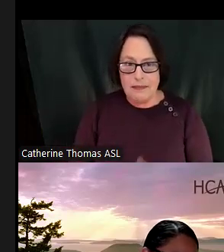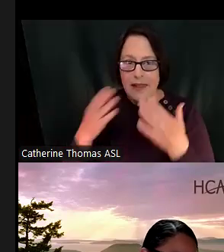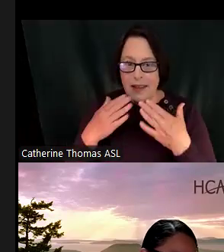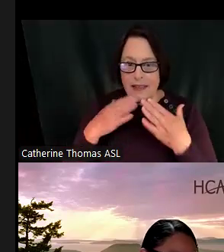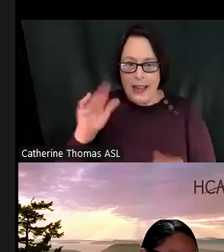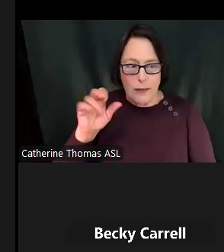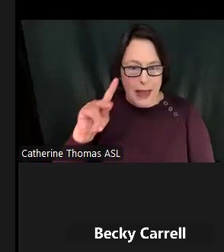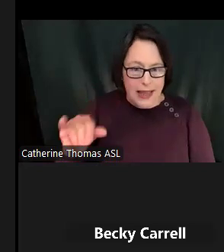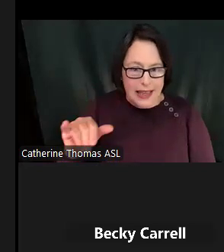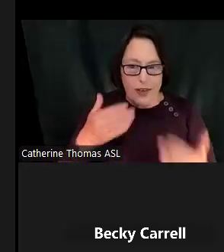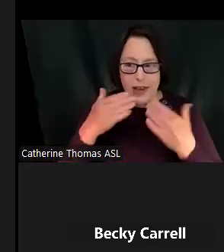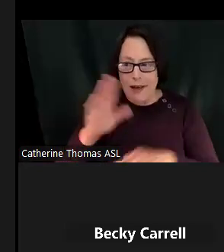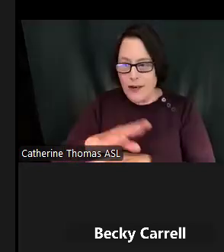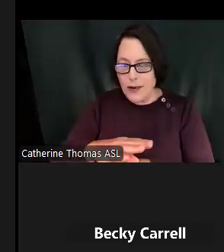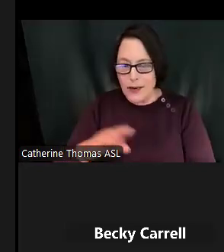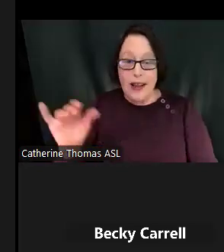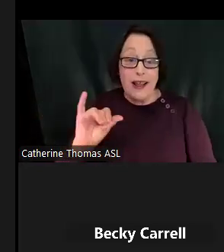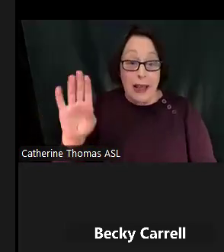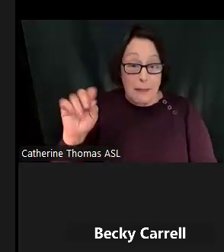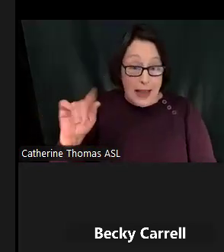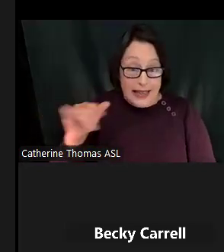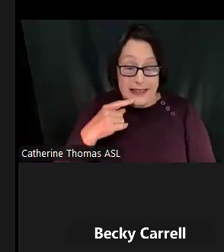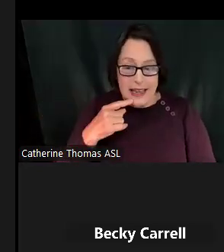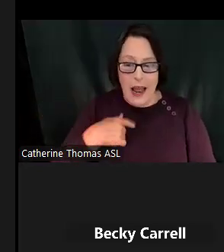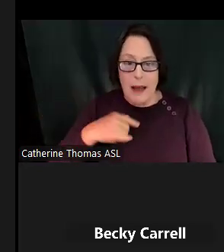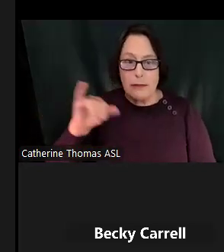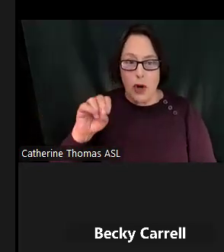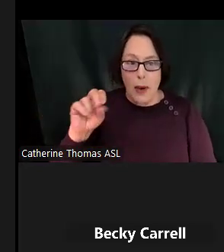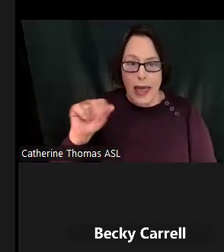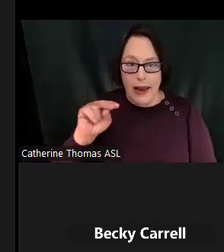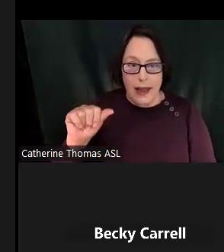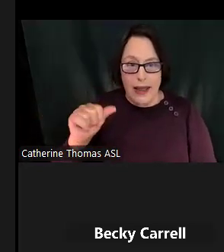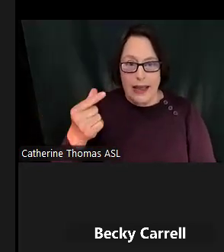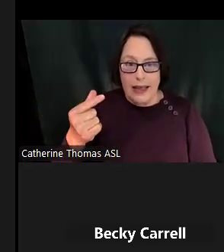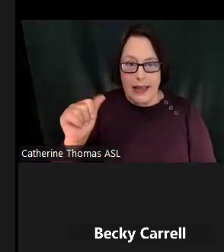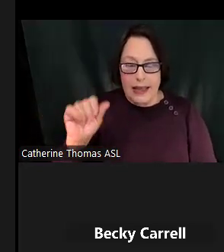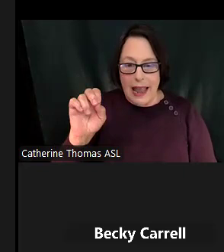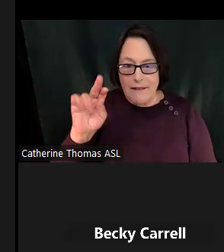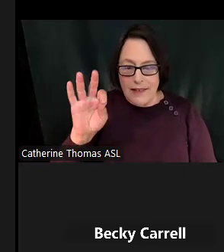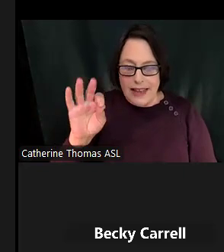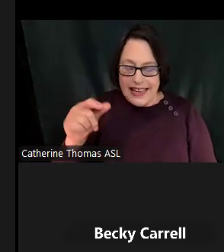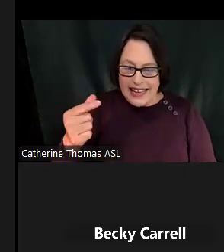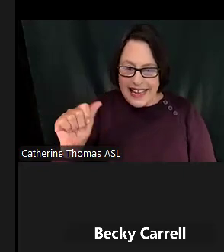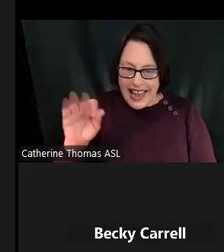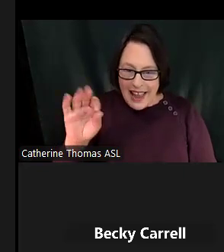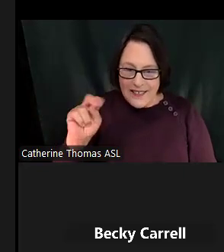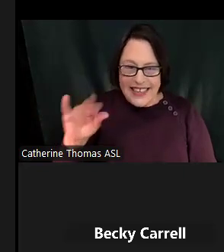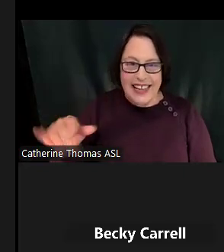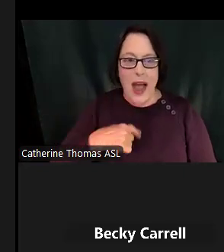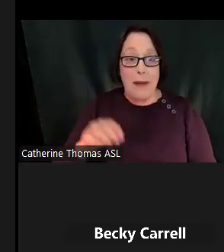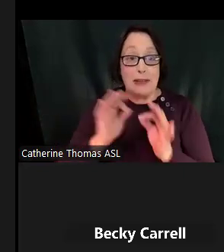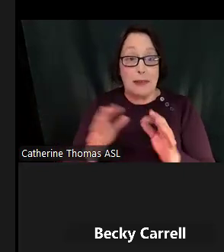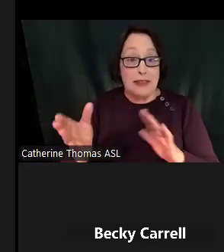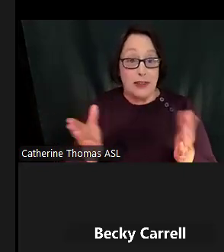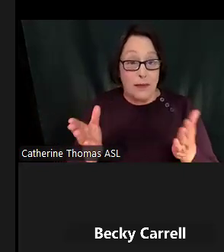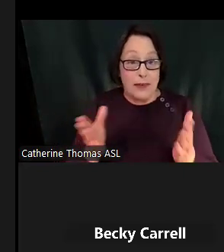Good afternoon. Like Becky said, my name is Joanna Gaffney, and I am the Interpreter Services Operations and